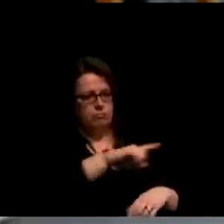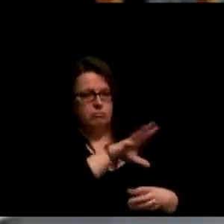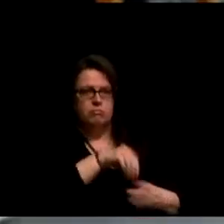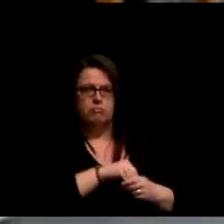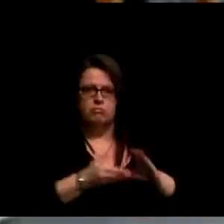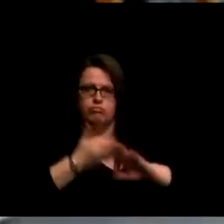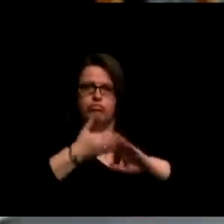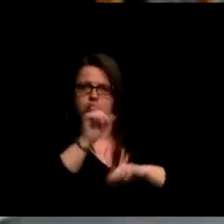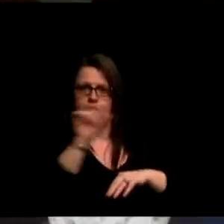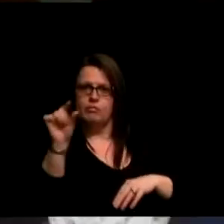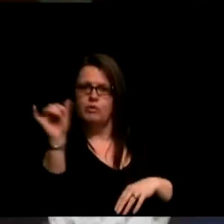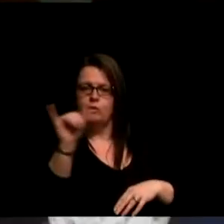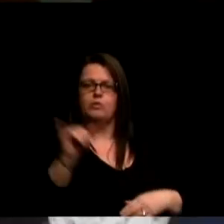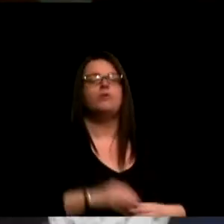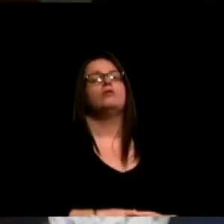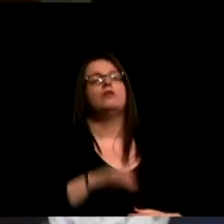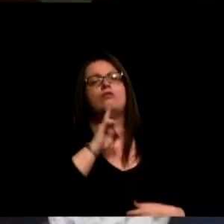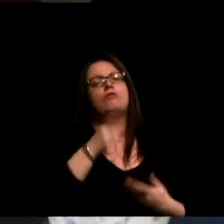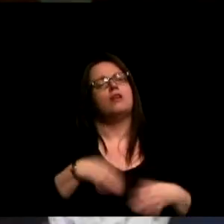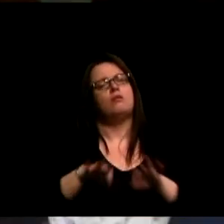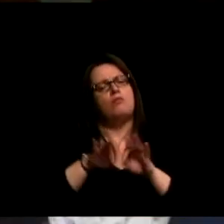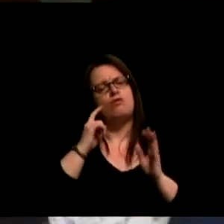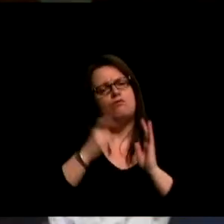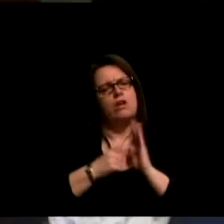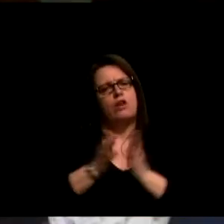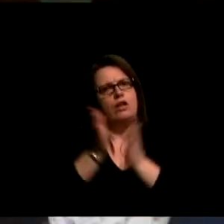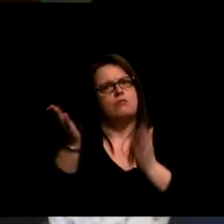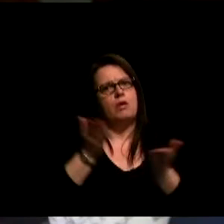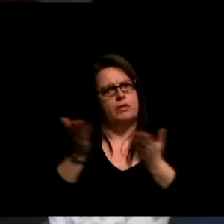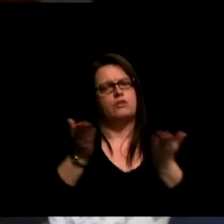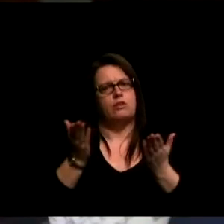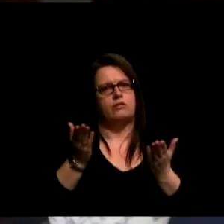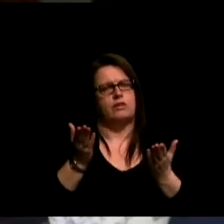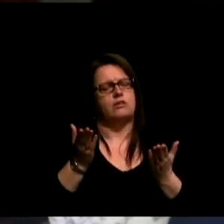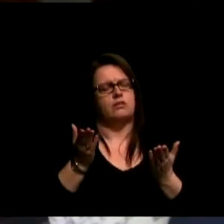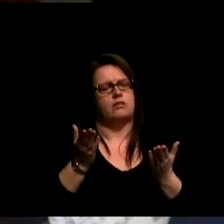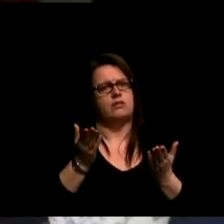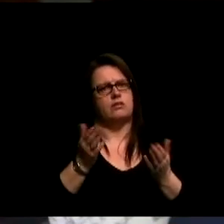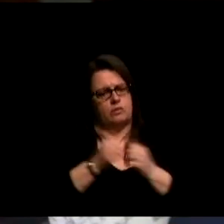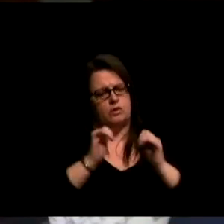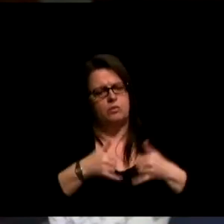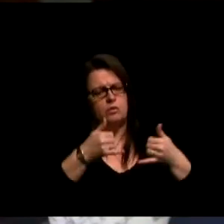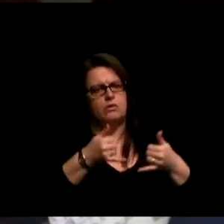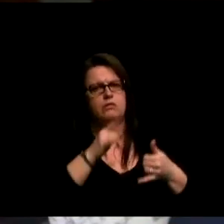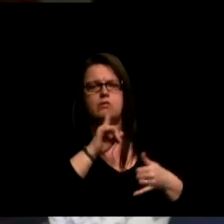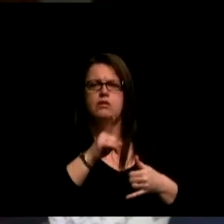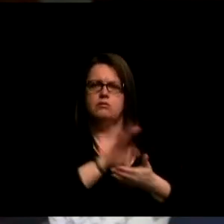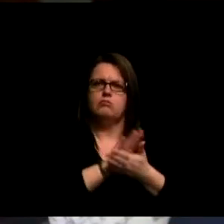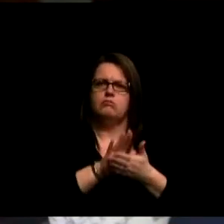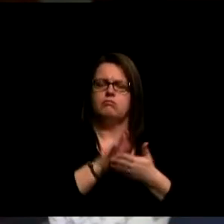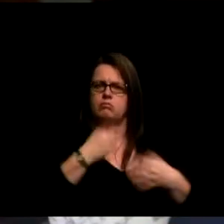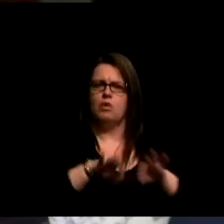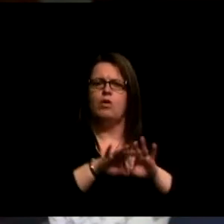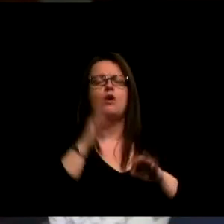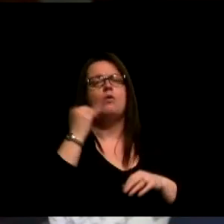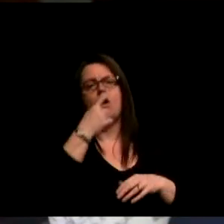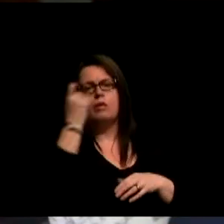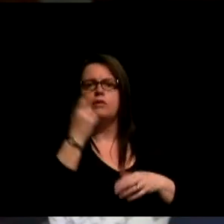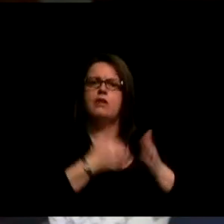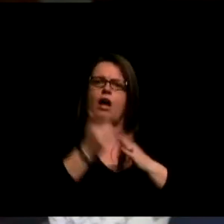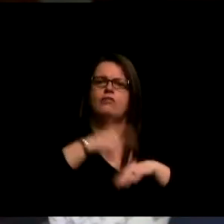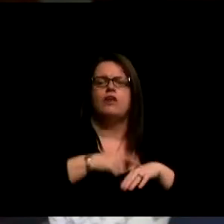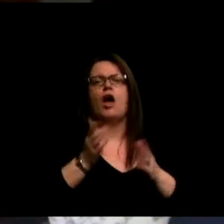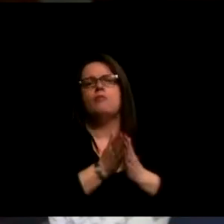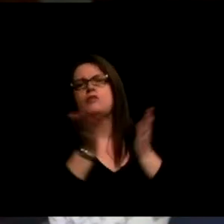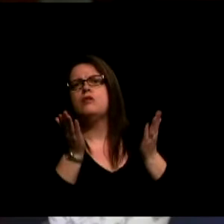It's really important to recognize the public service in this way because many times the work of the public service goes